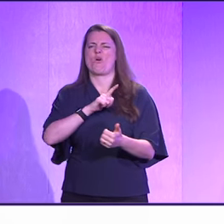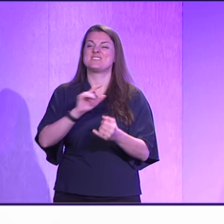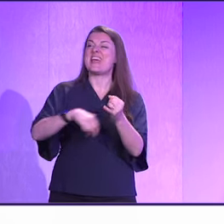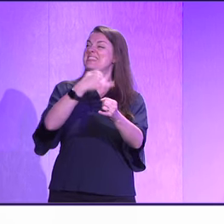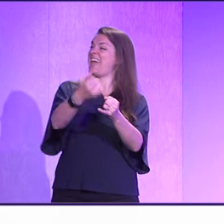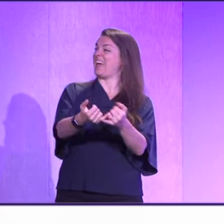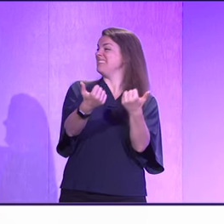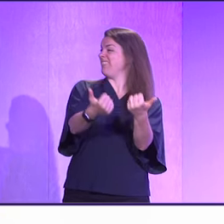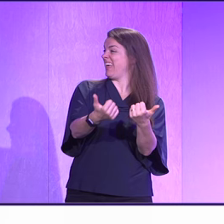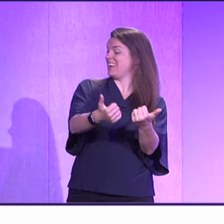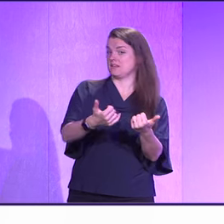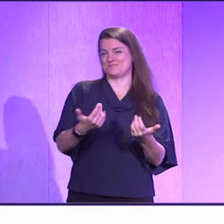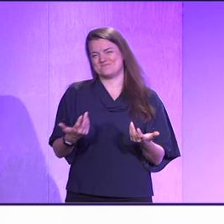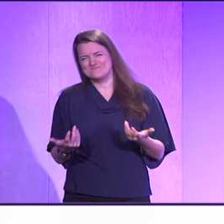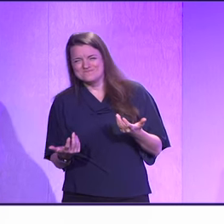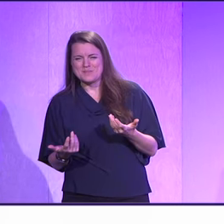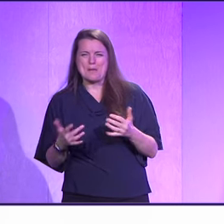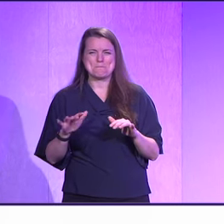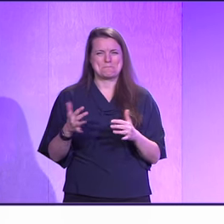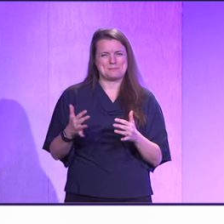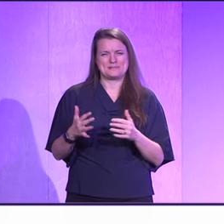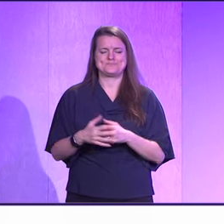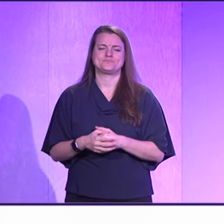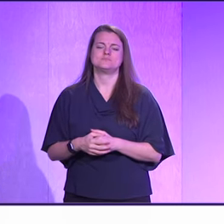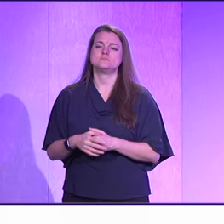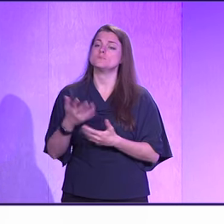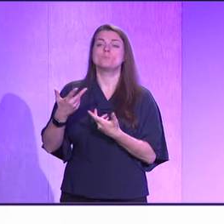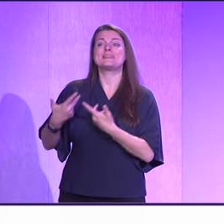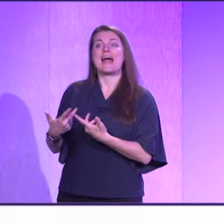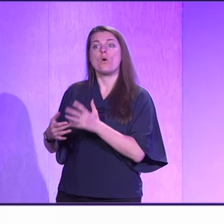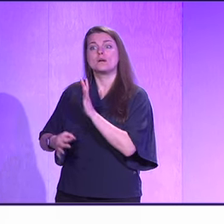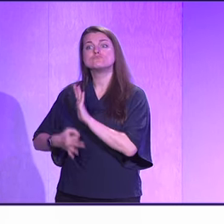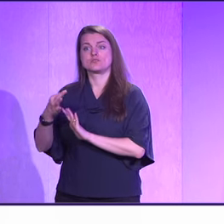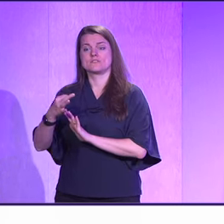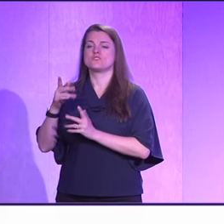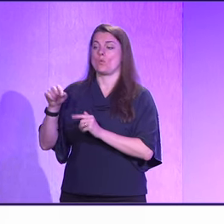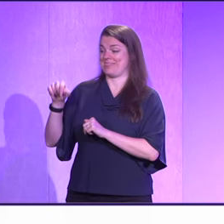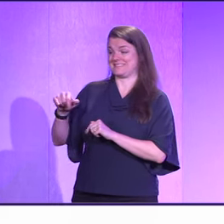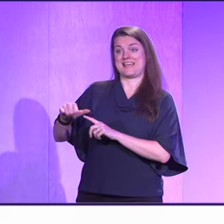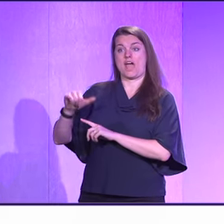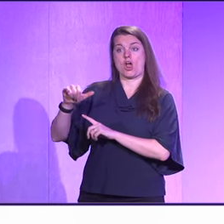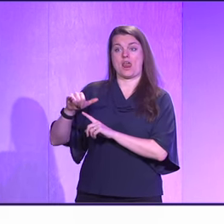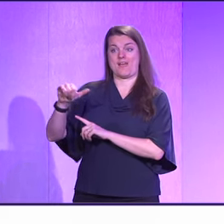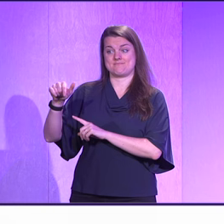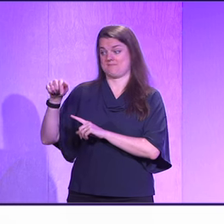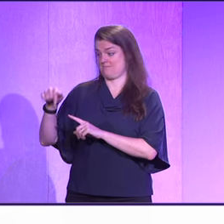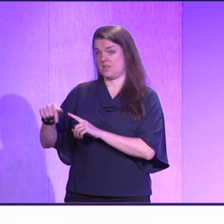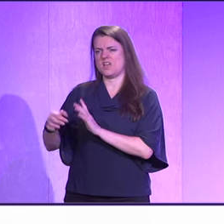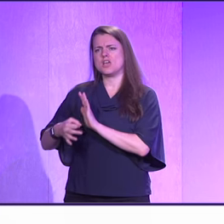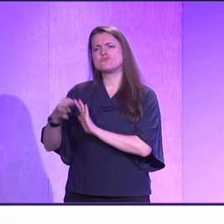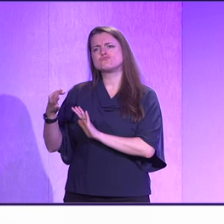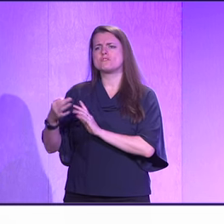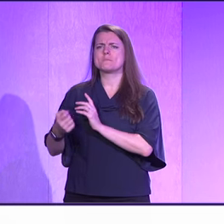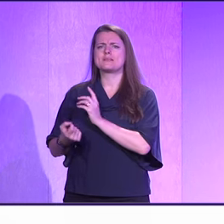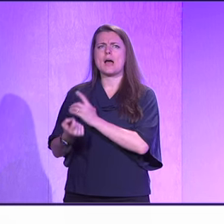that ends well. Well, maybe. So now things are better. So where this airline is now, improvement